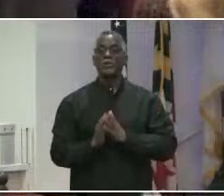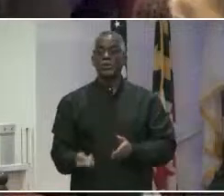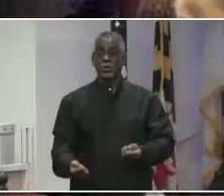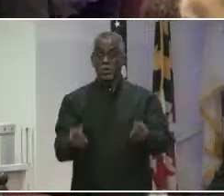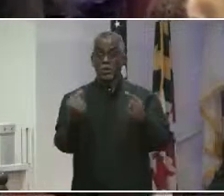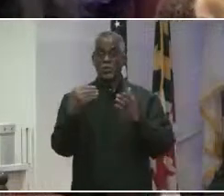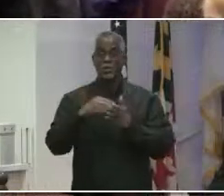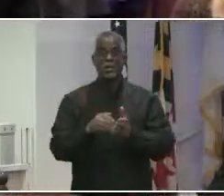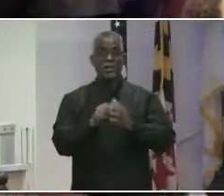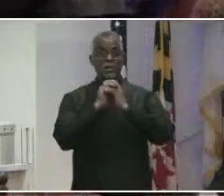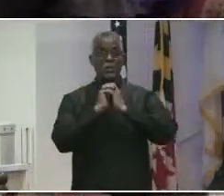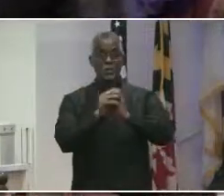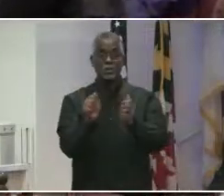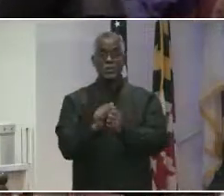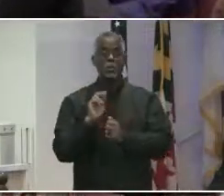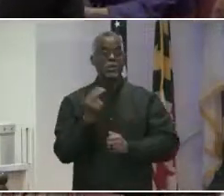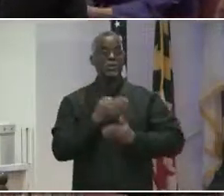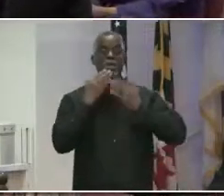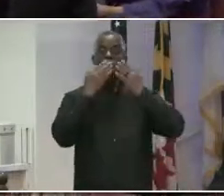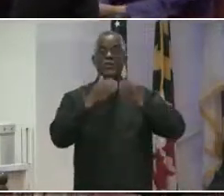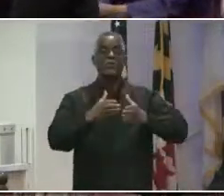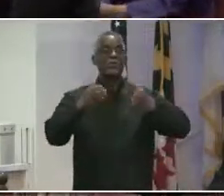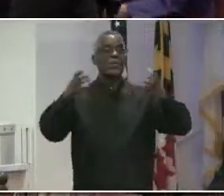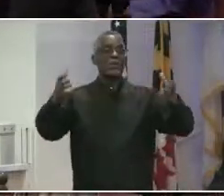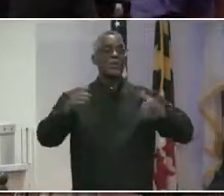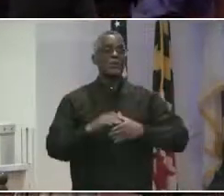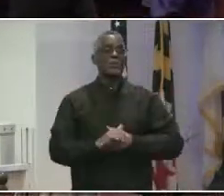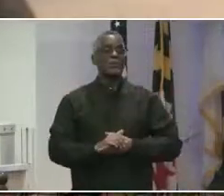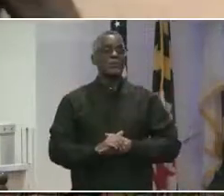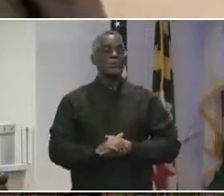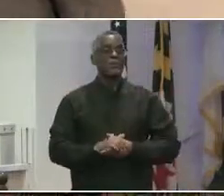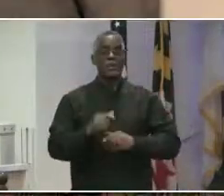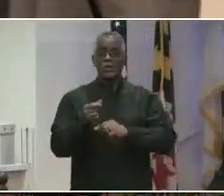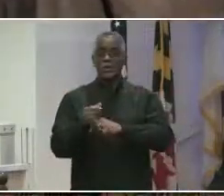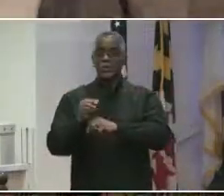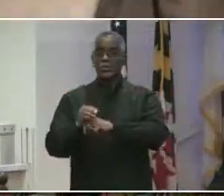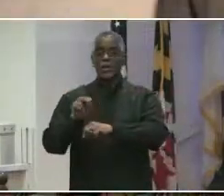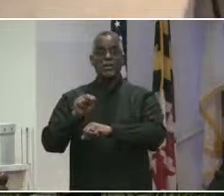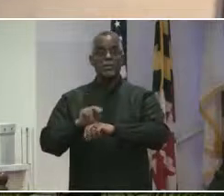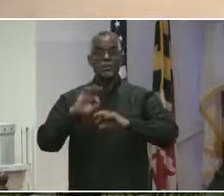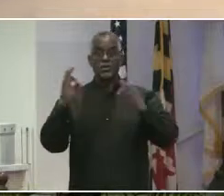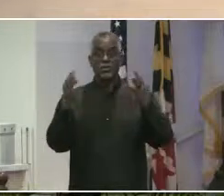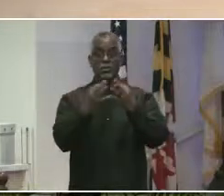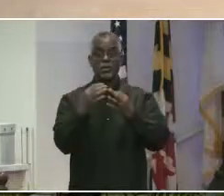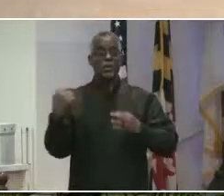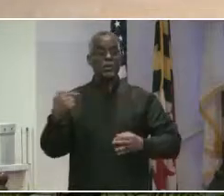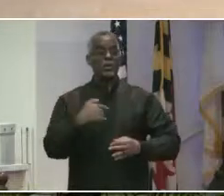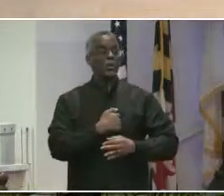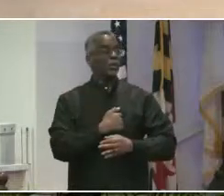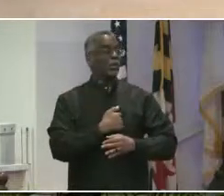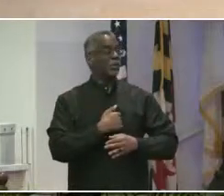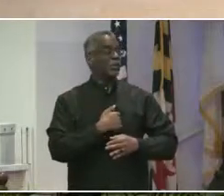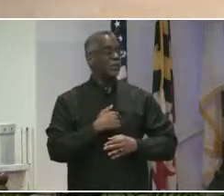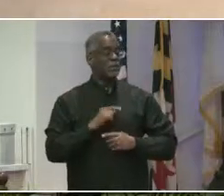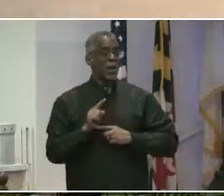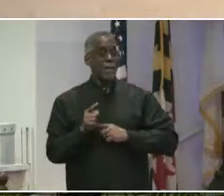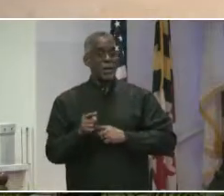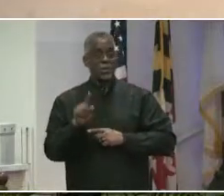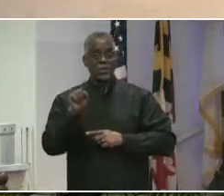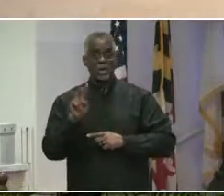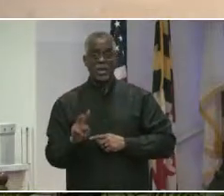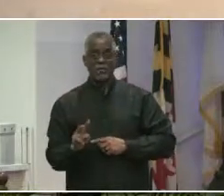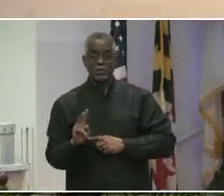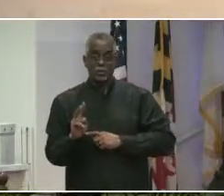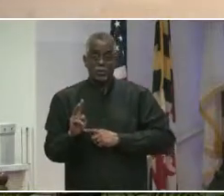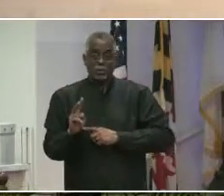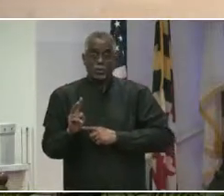and worship with us. Thank you so very, very much. And Greater Mount Nebo family, we're gonna take a minute and a half to